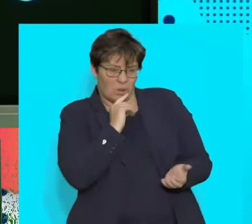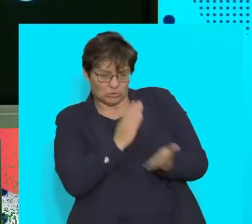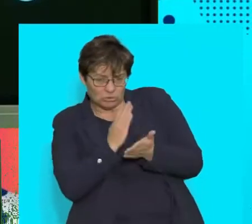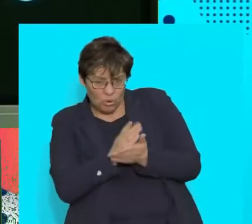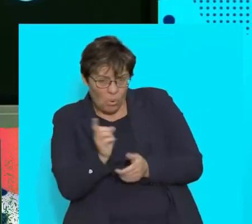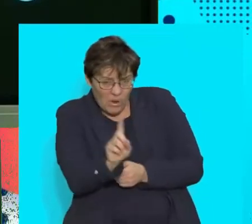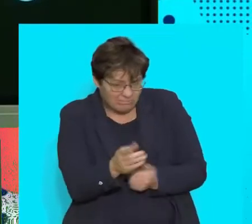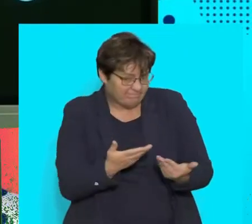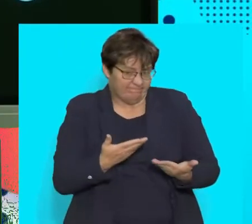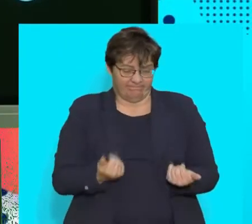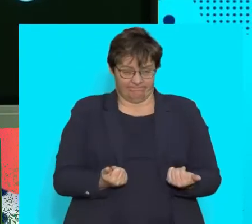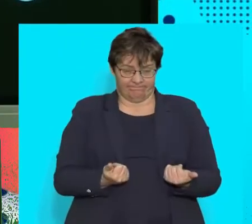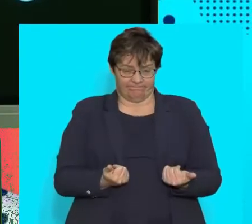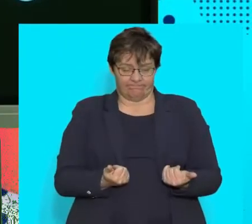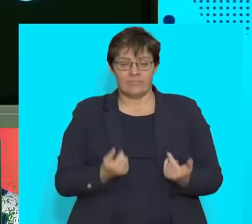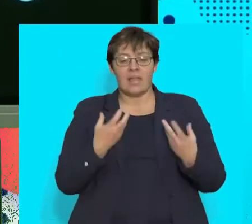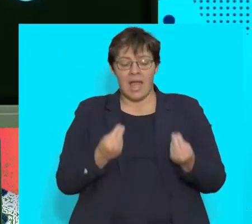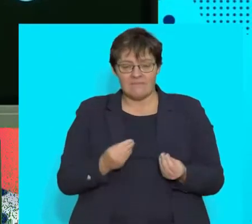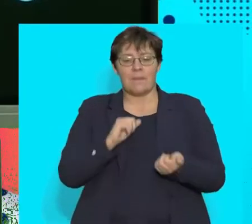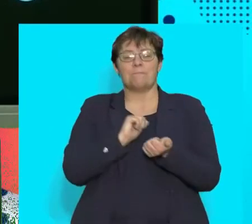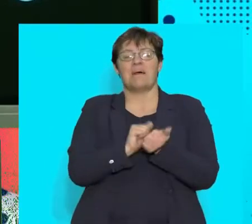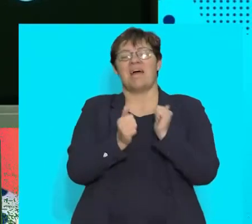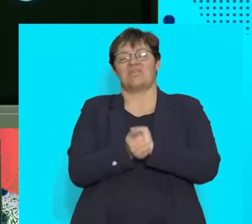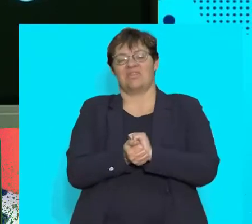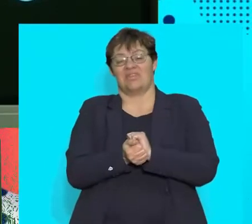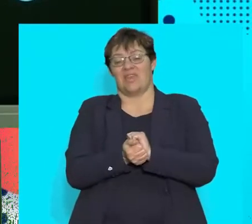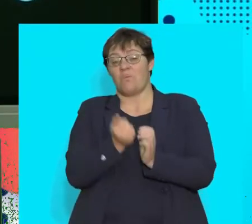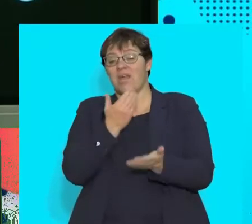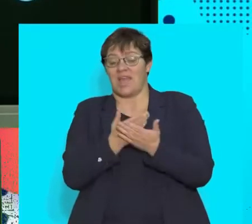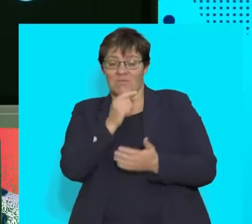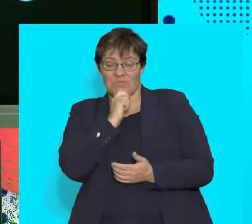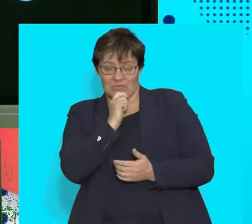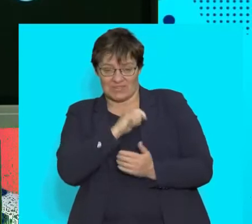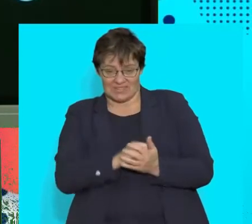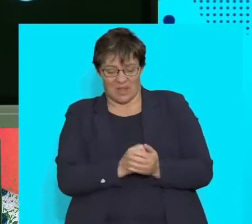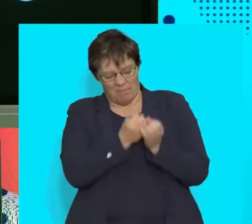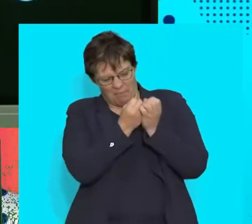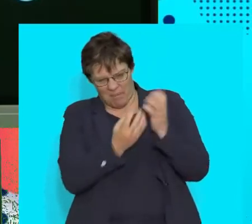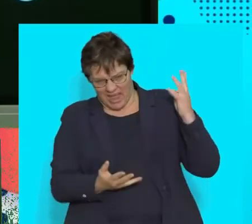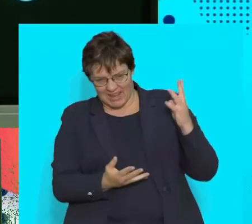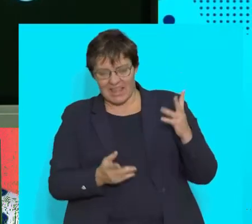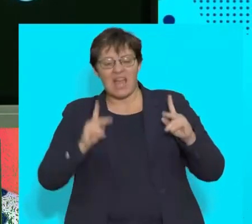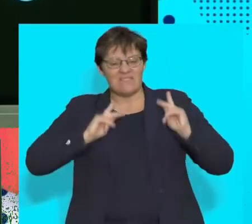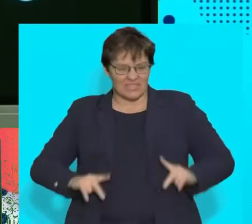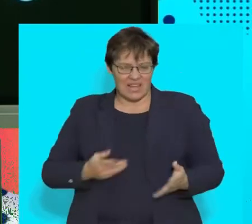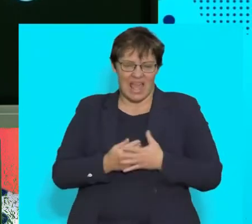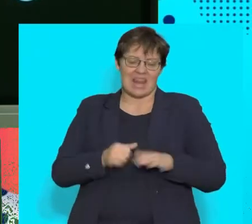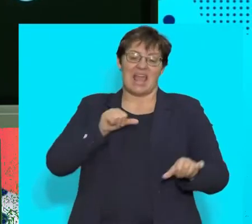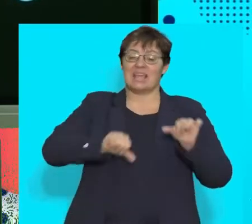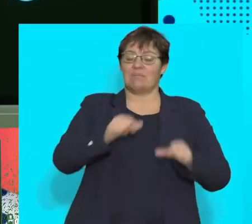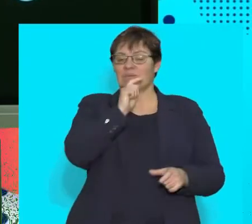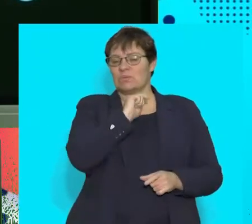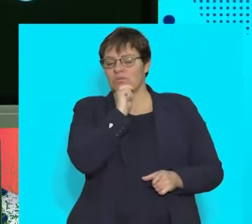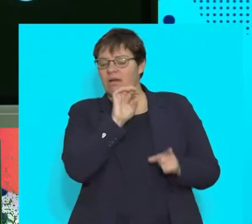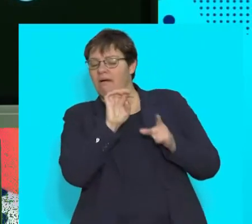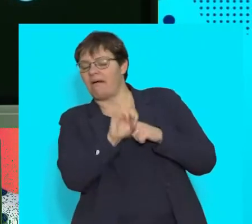sure. And so there's a mathematical trick that we can use. Just one of the many tricks that physicists and chemists use